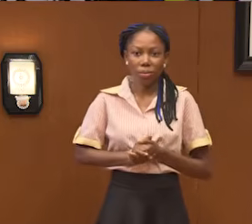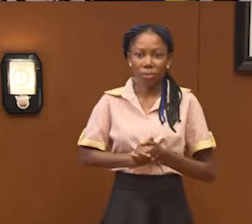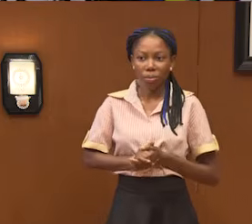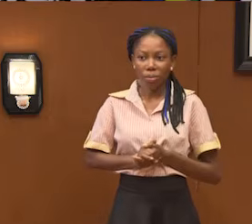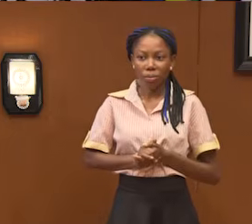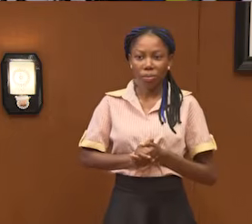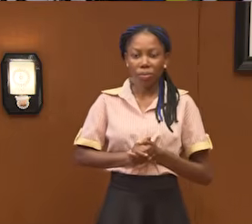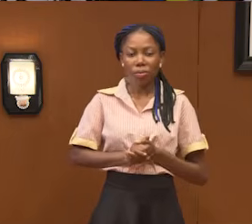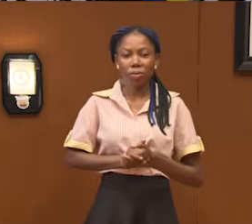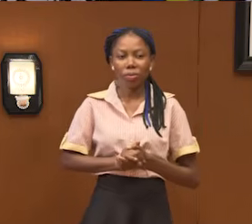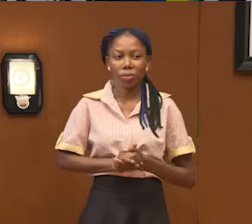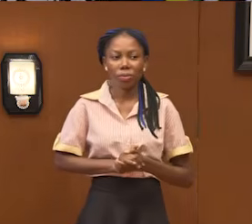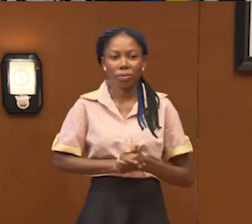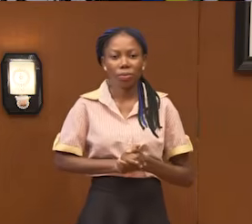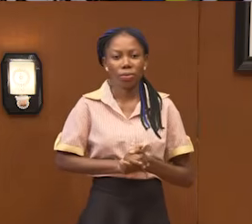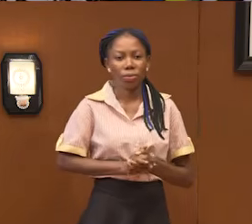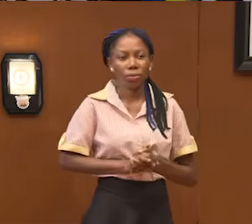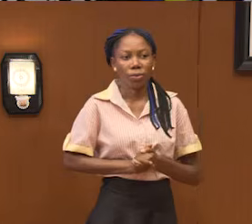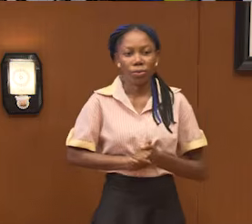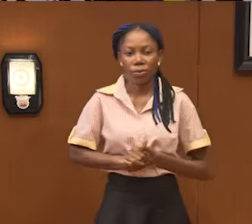You need to do something.